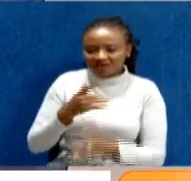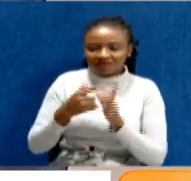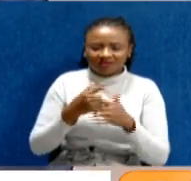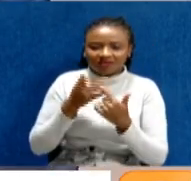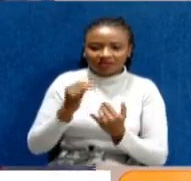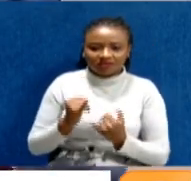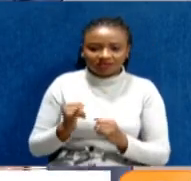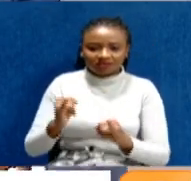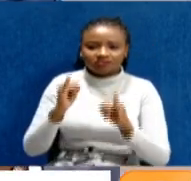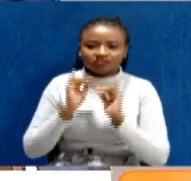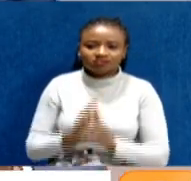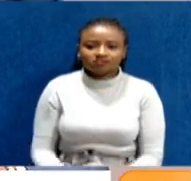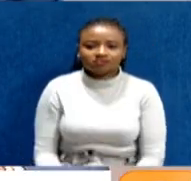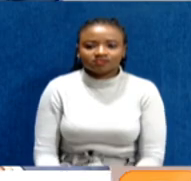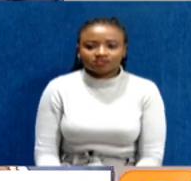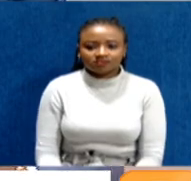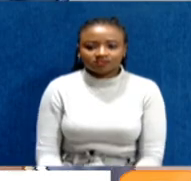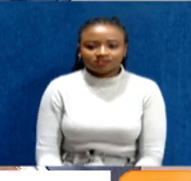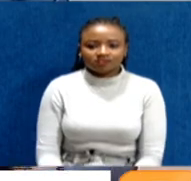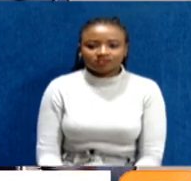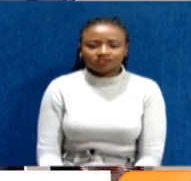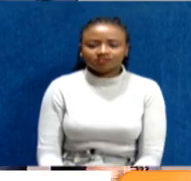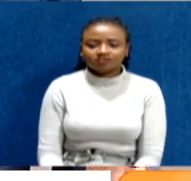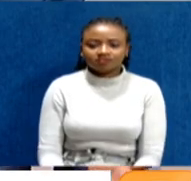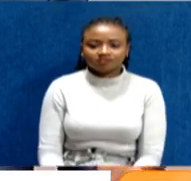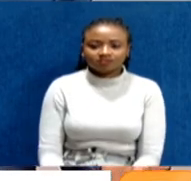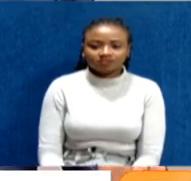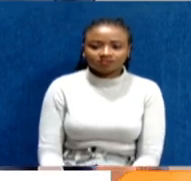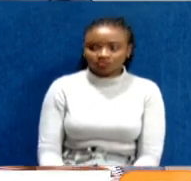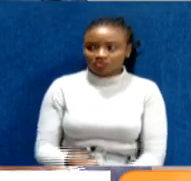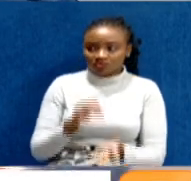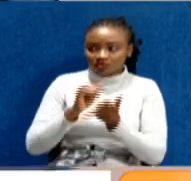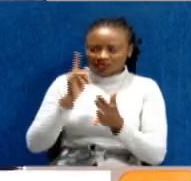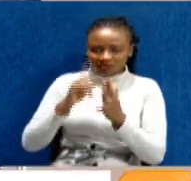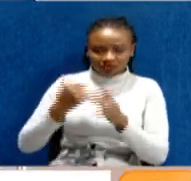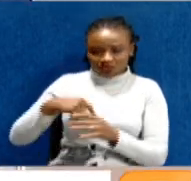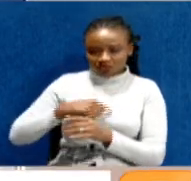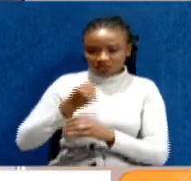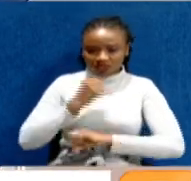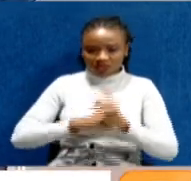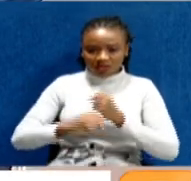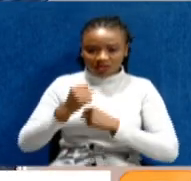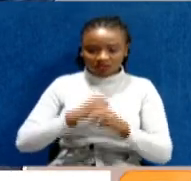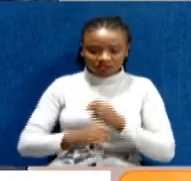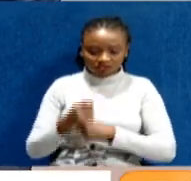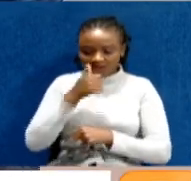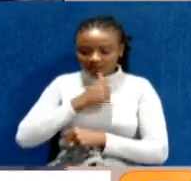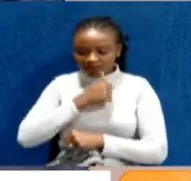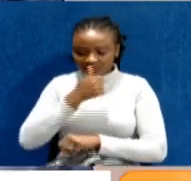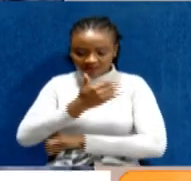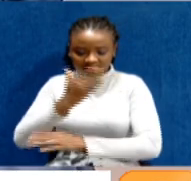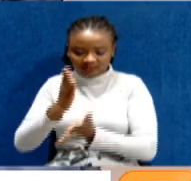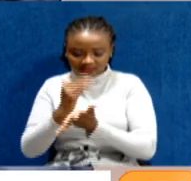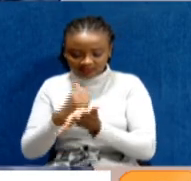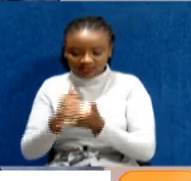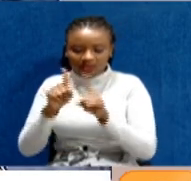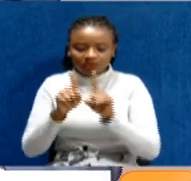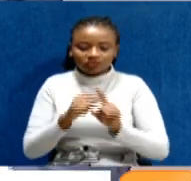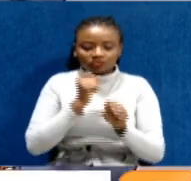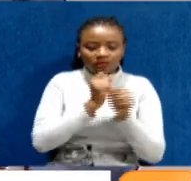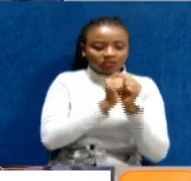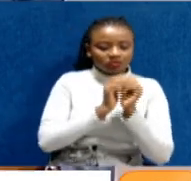into application. Yeah. And that is part of what we are doing, all of us who are in the private sector, working together with the government, and I'm glad this